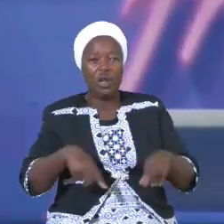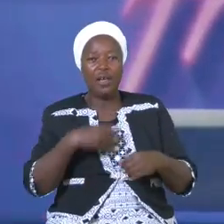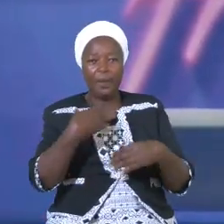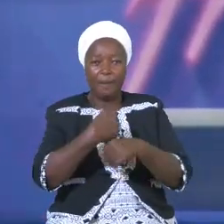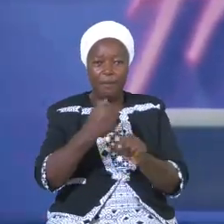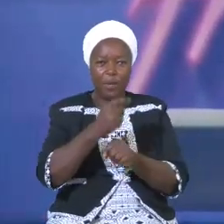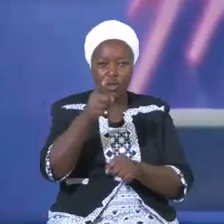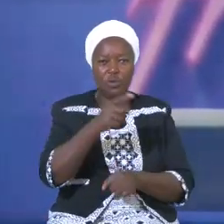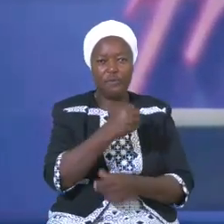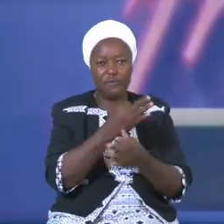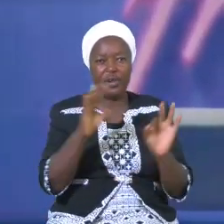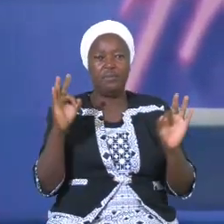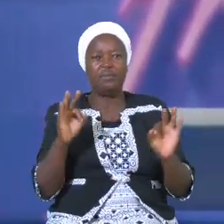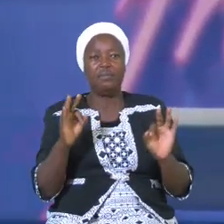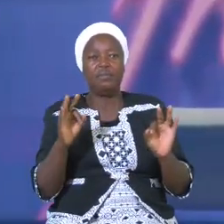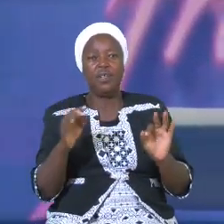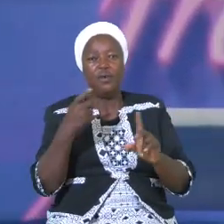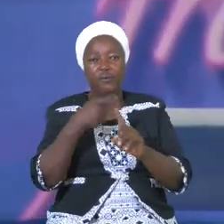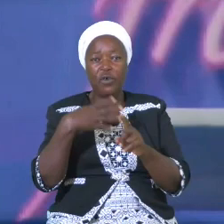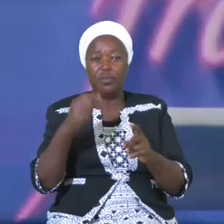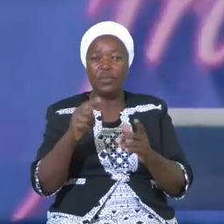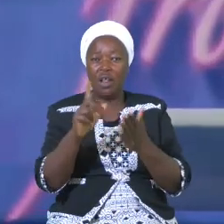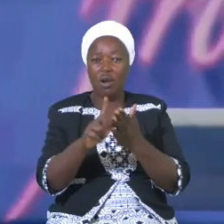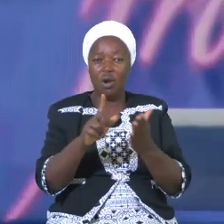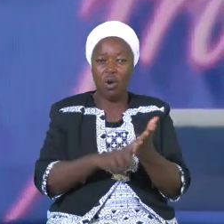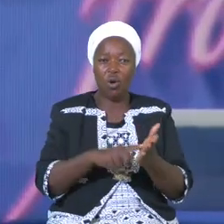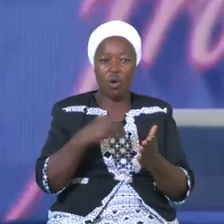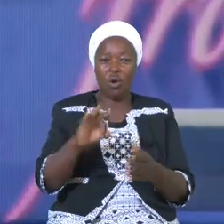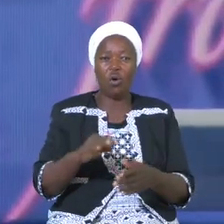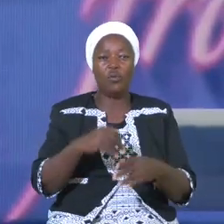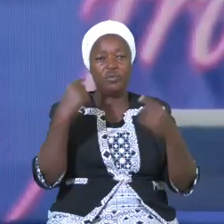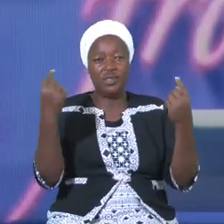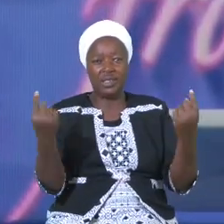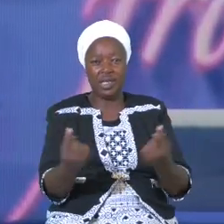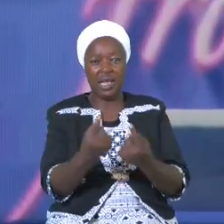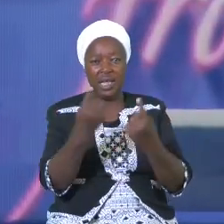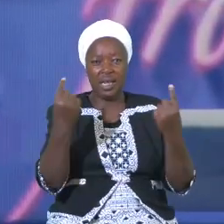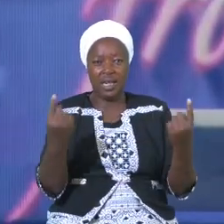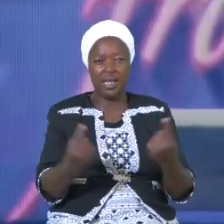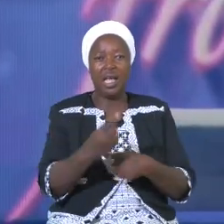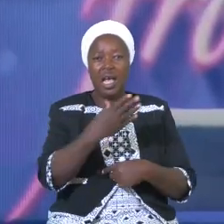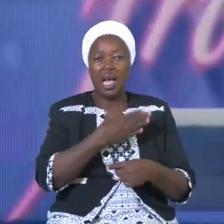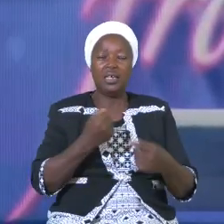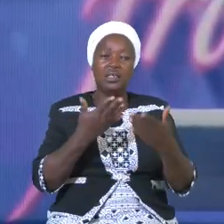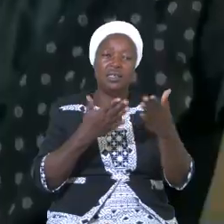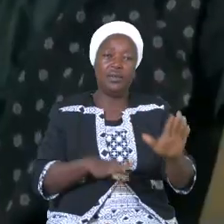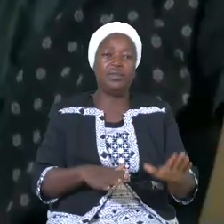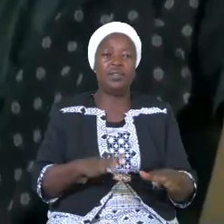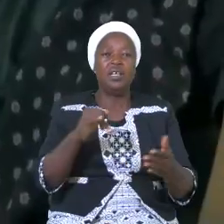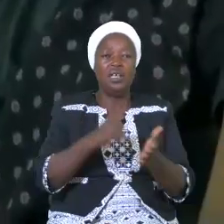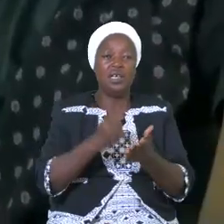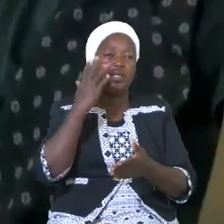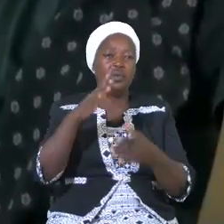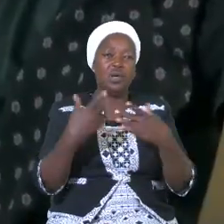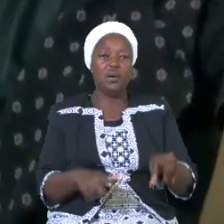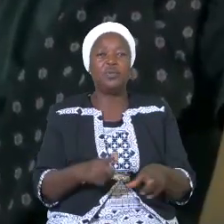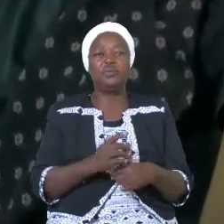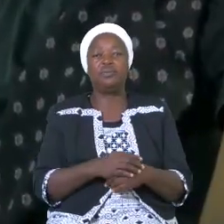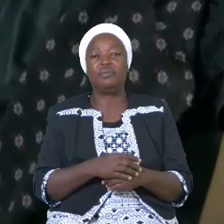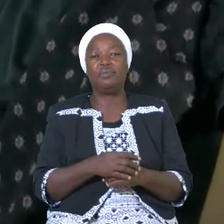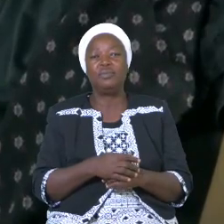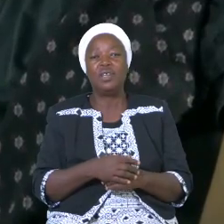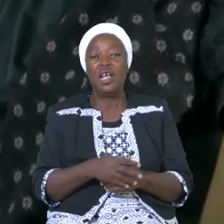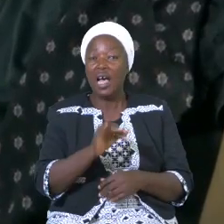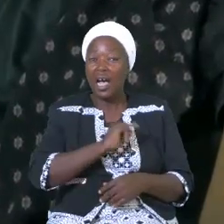free from the law of sin and death it will happen i